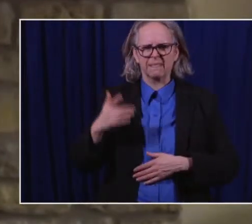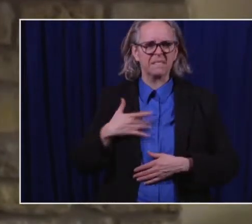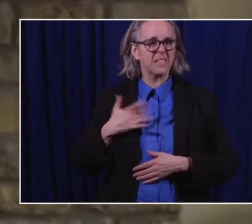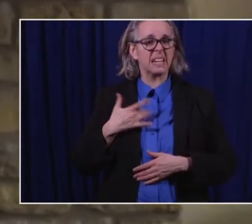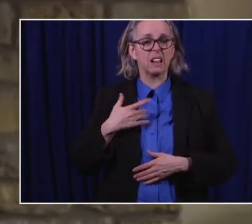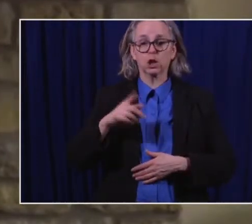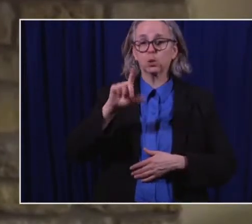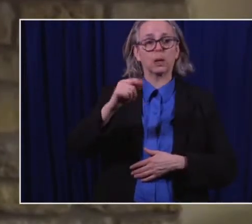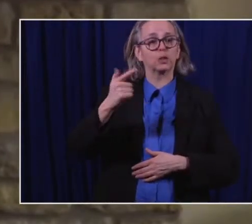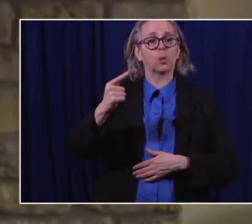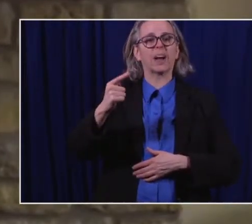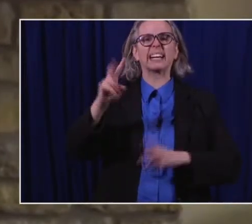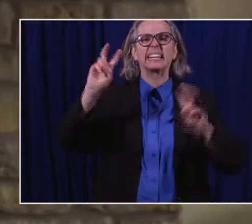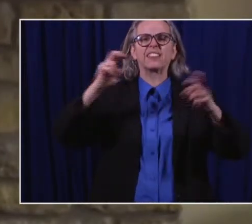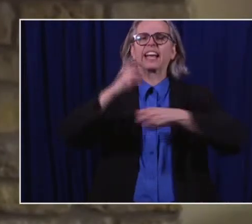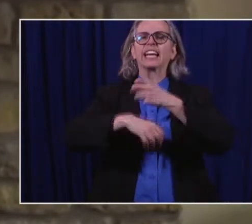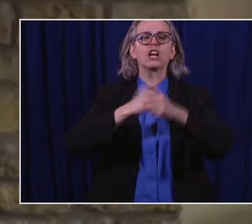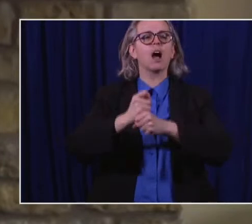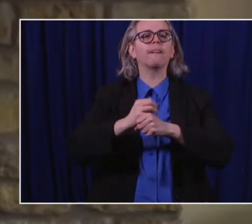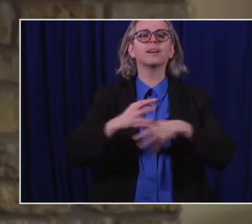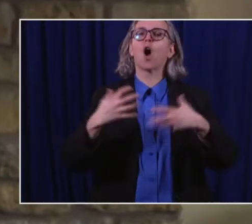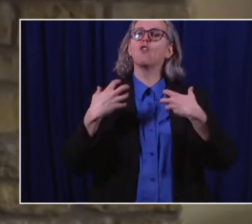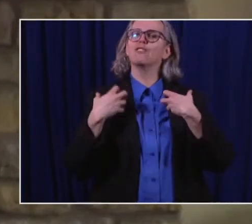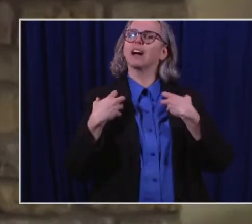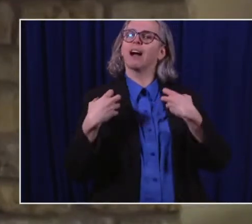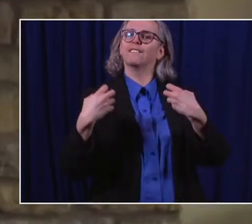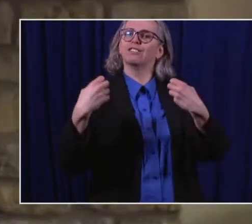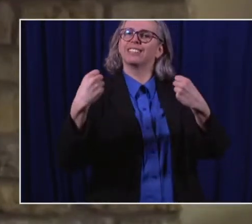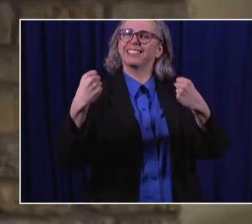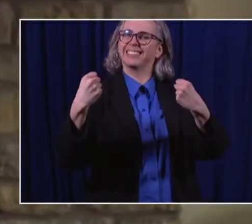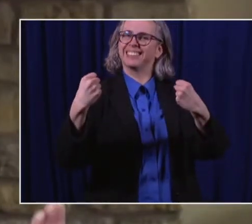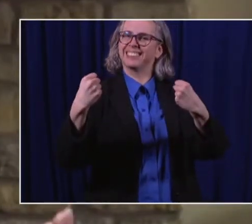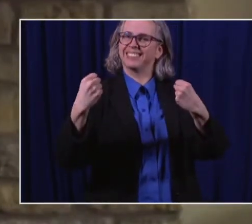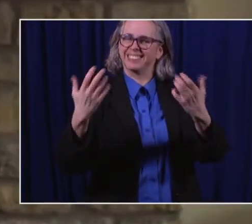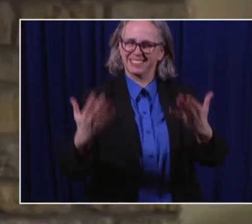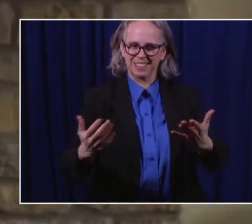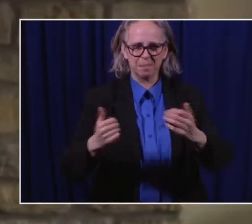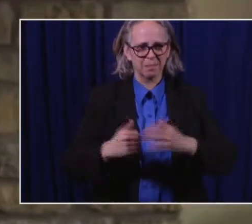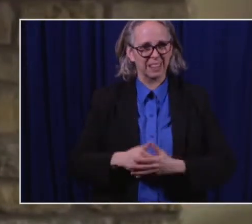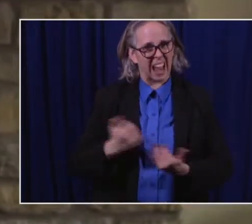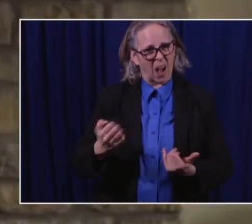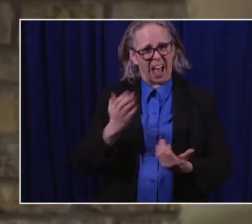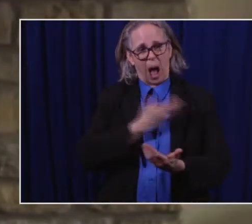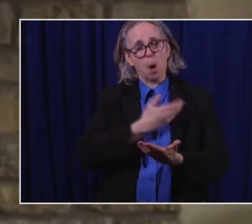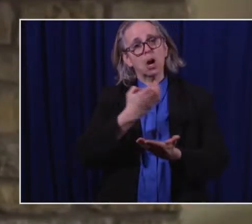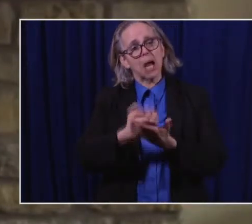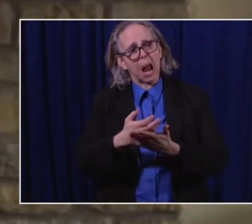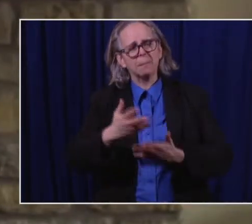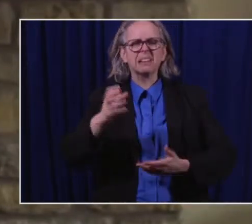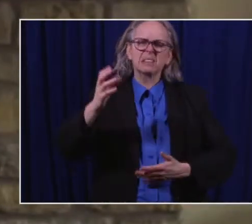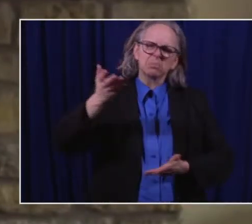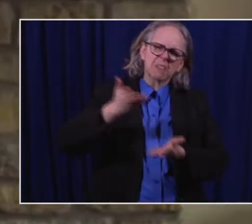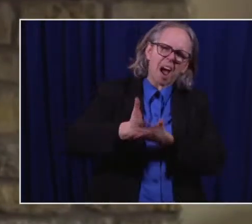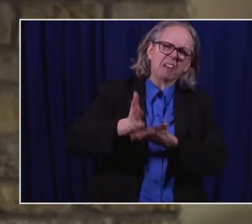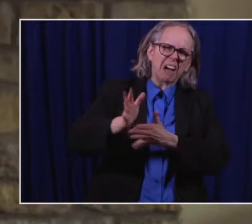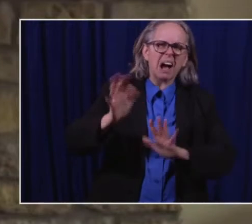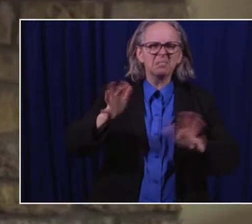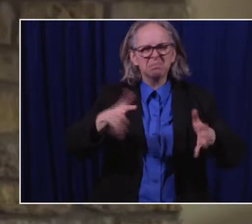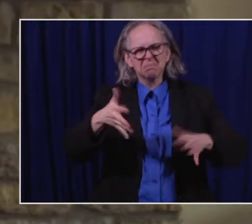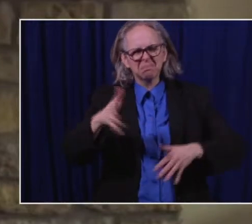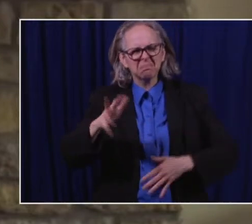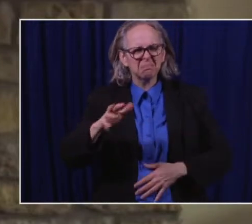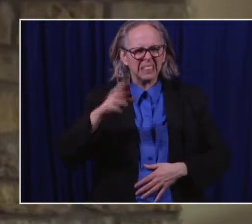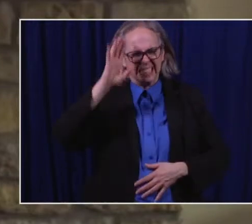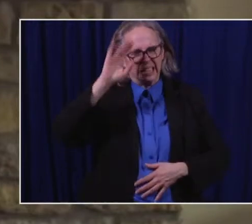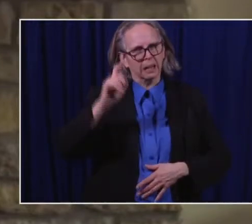got, although the economy is doing okay, we know we've got to crank this up. And it will be a budget, I